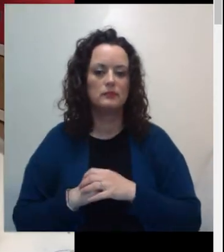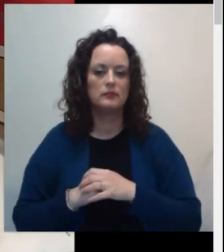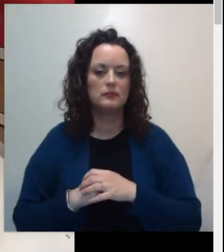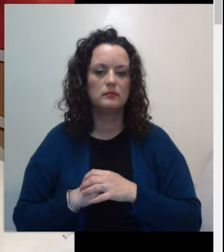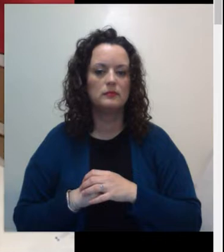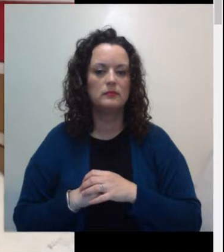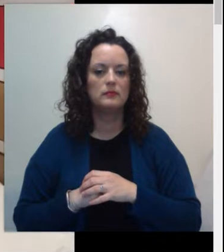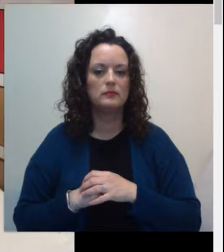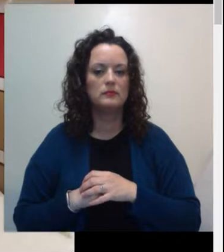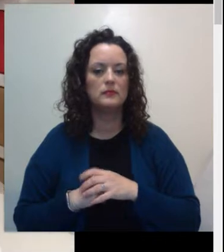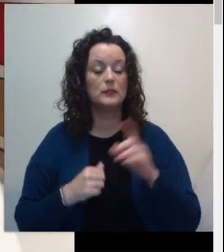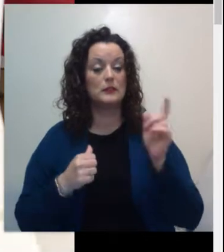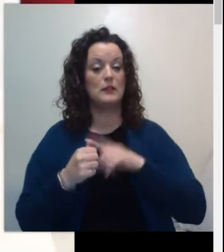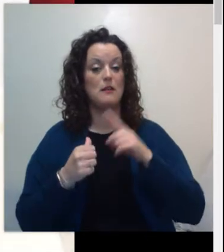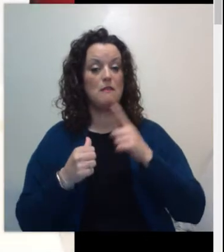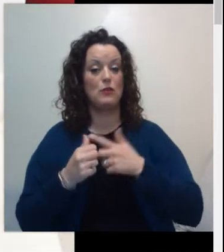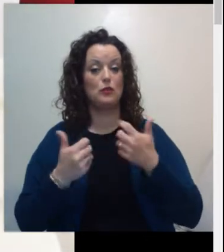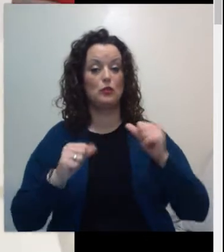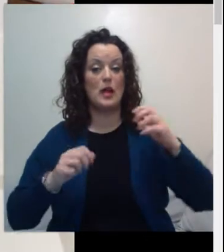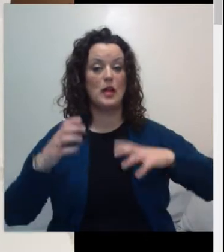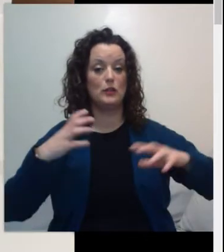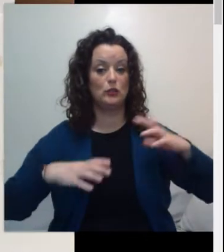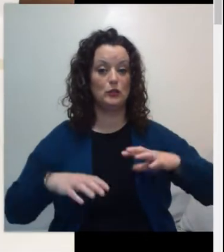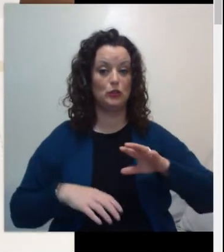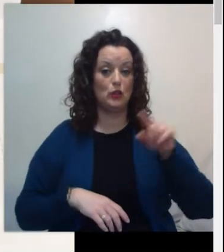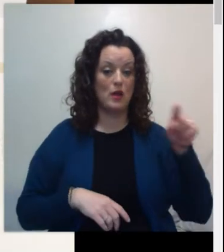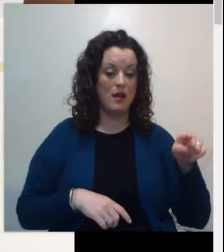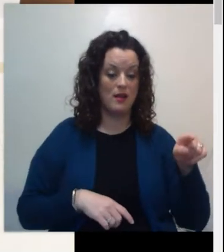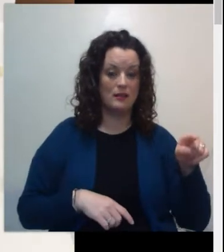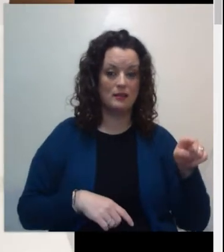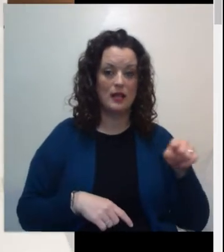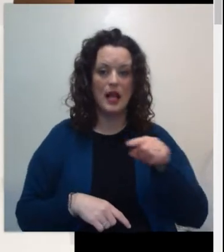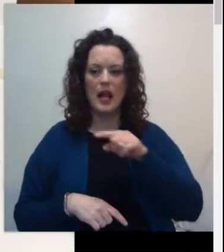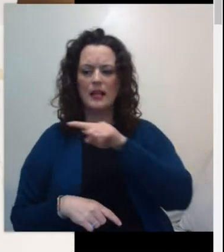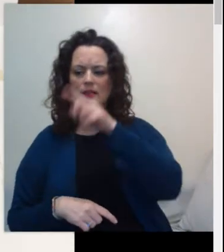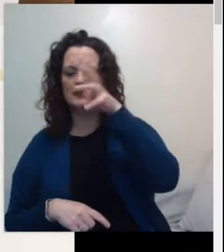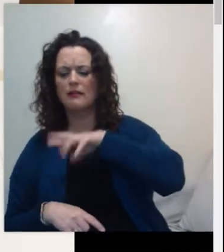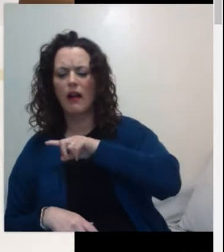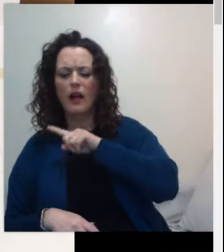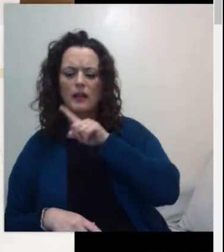There he is first trying to get dressed, and these guys poke their heads in.